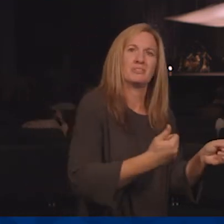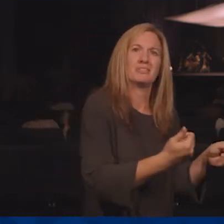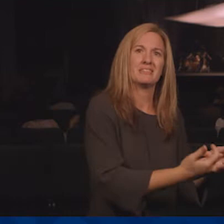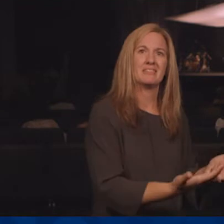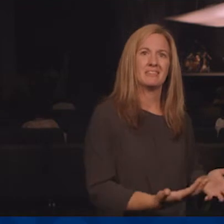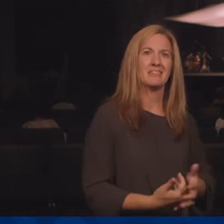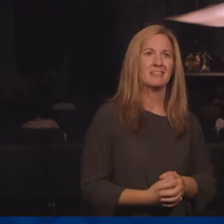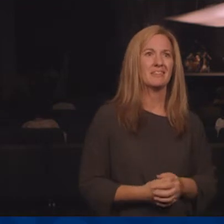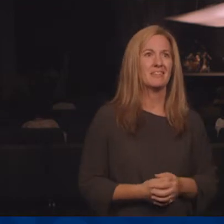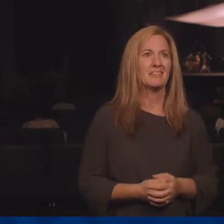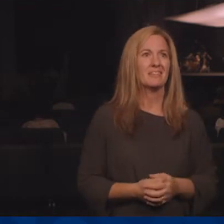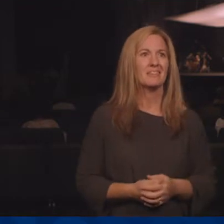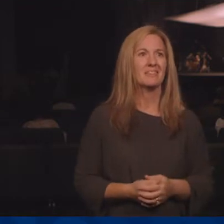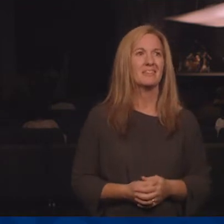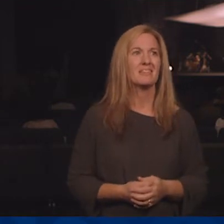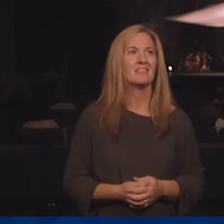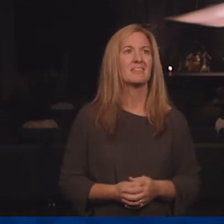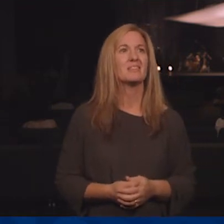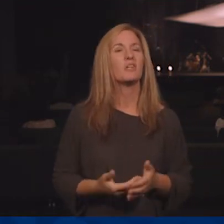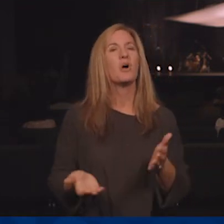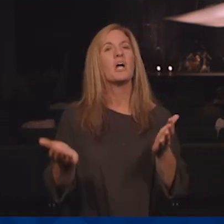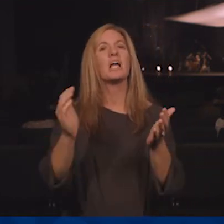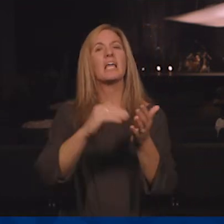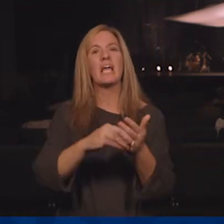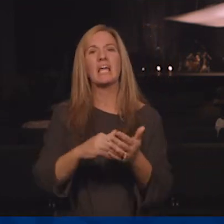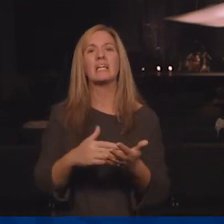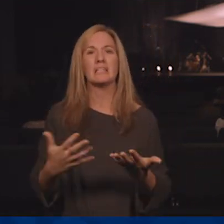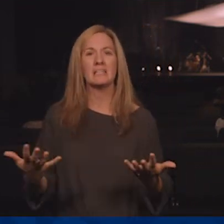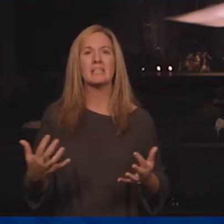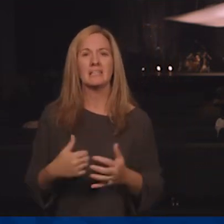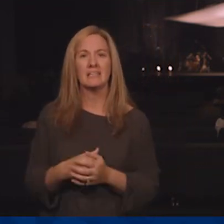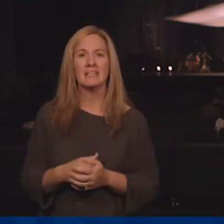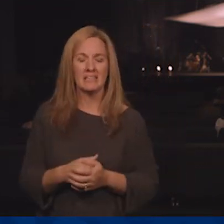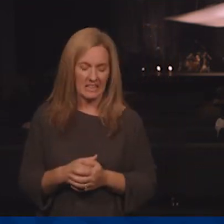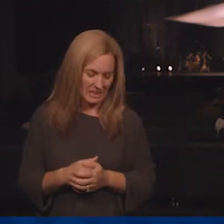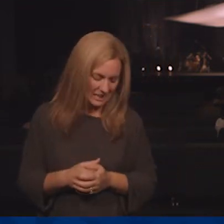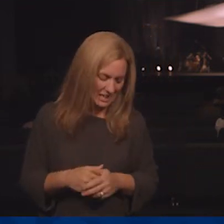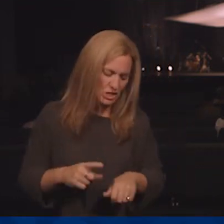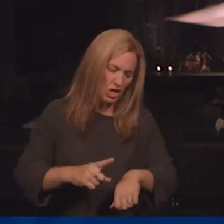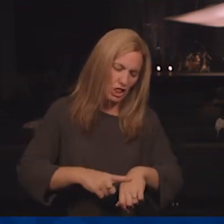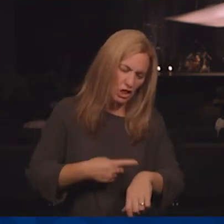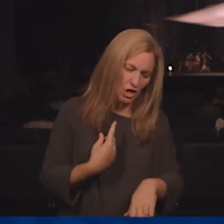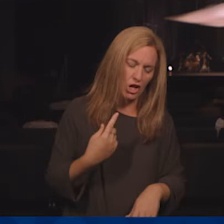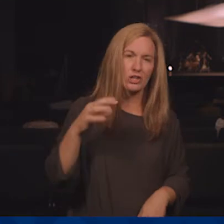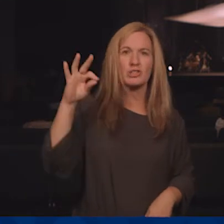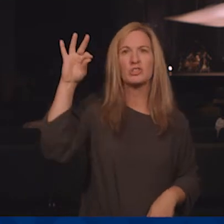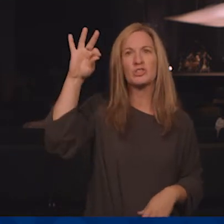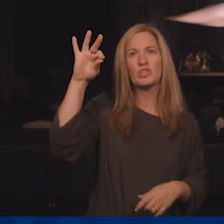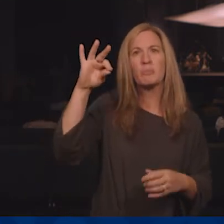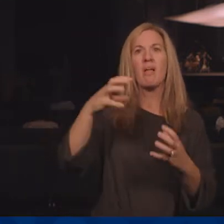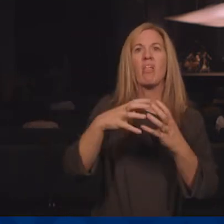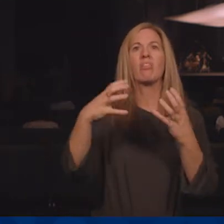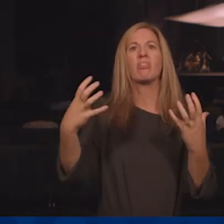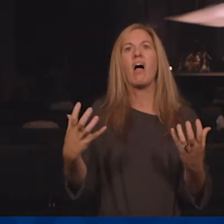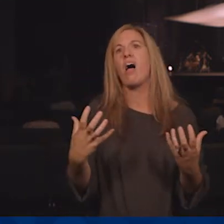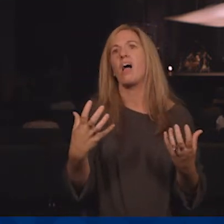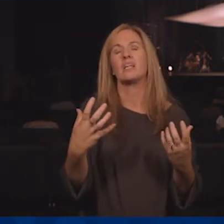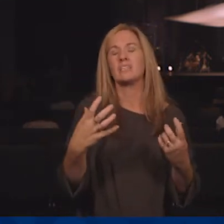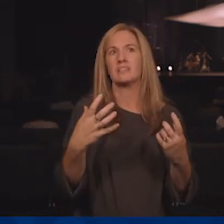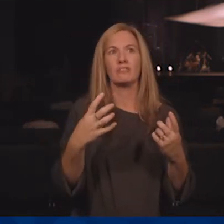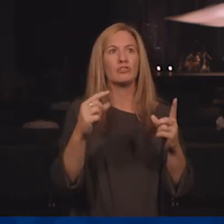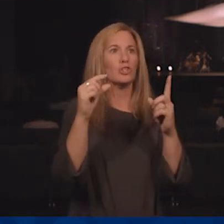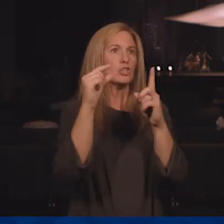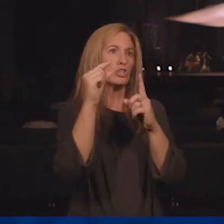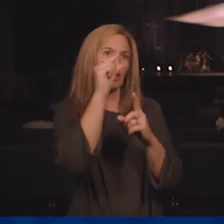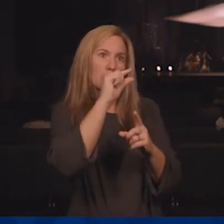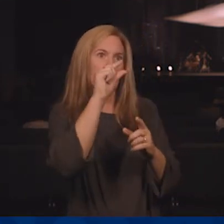So, again, long sermon, you guys, lots of random Greek, no funny stories. I